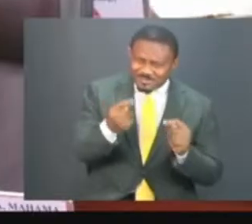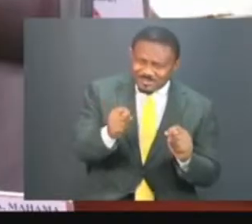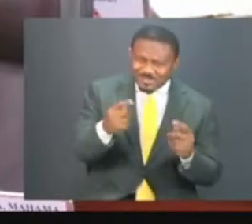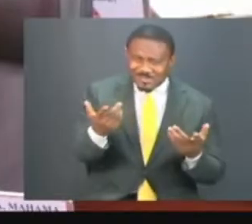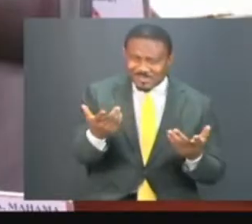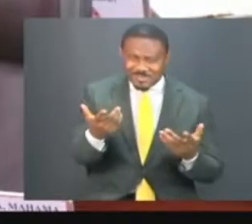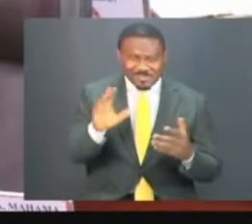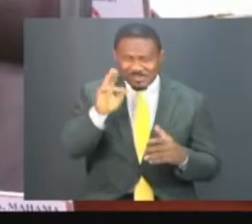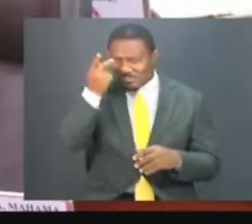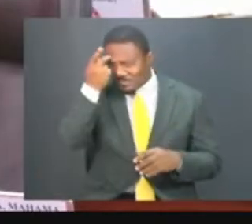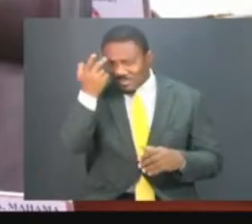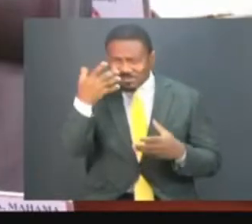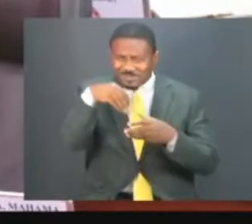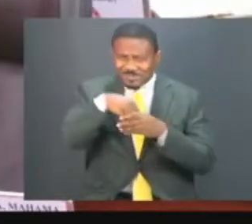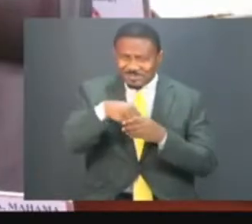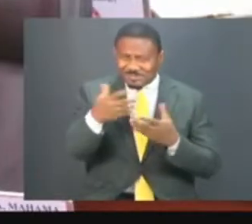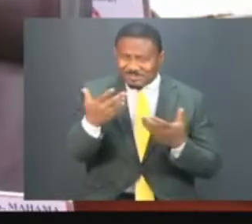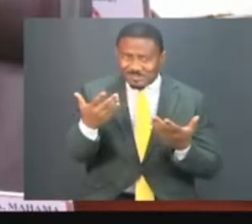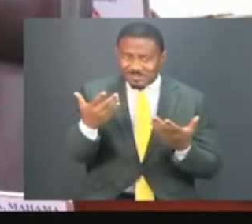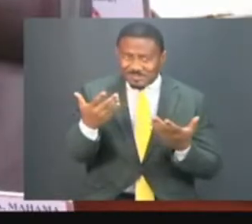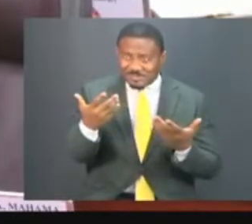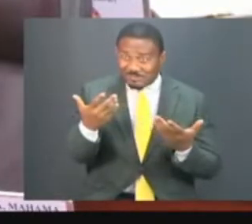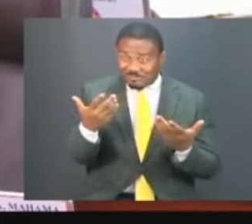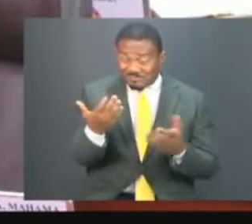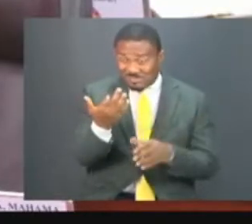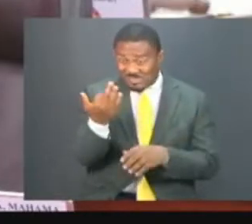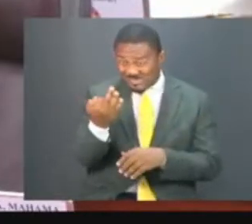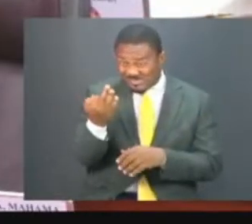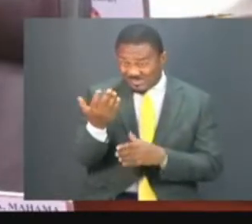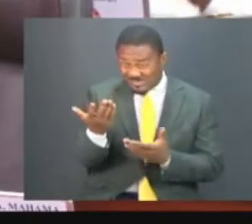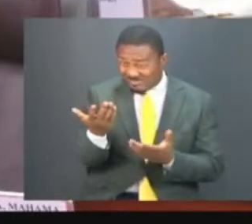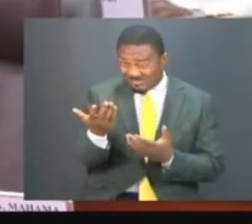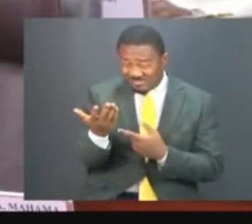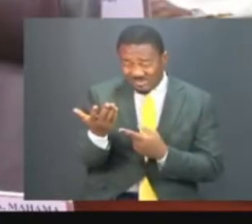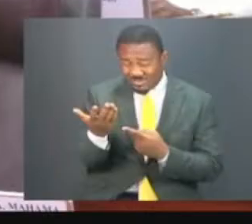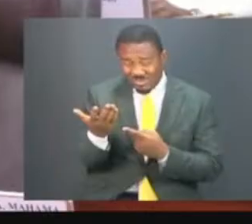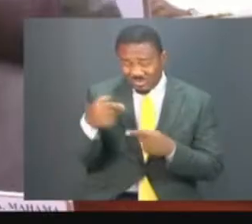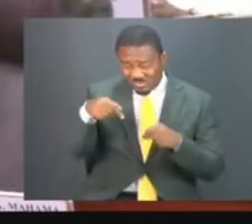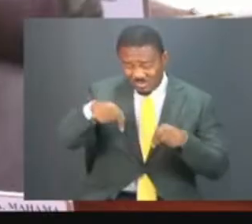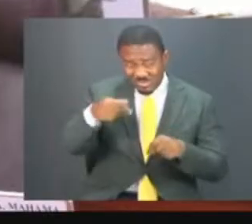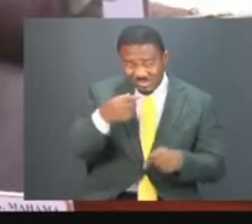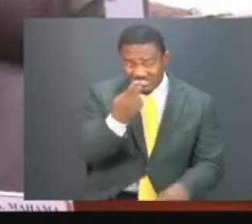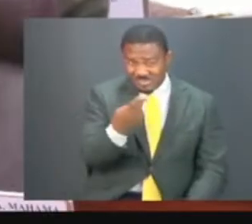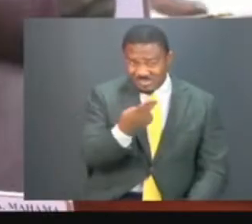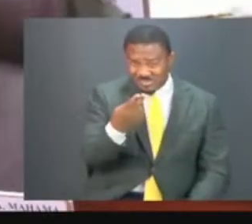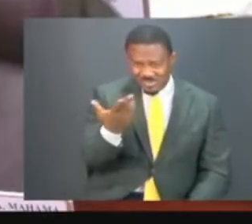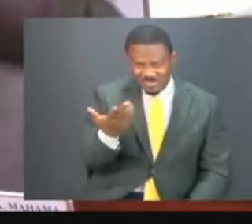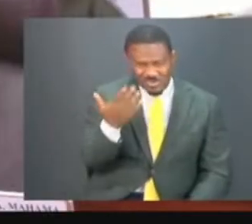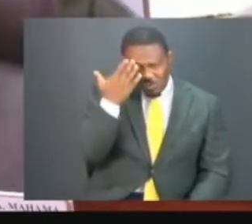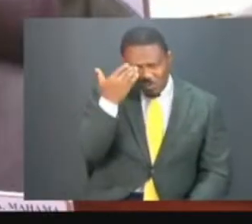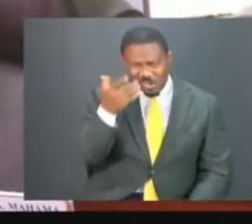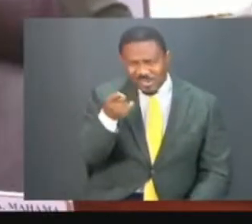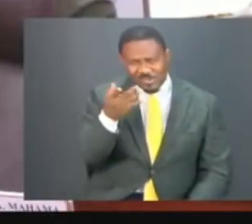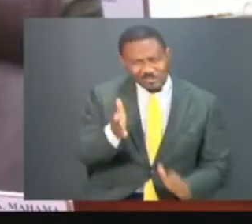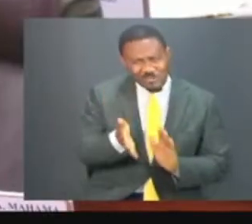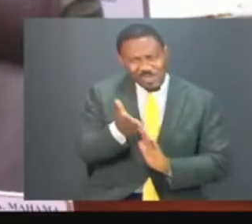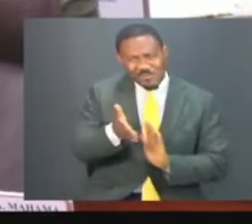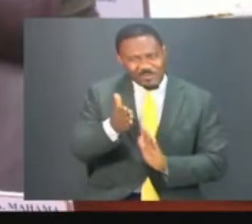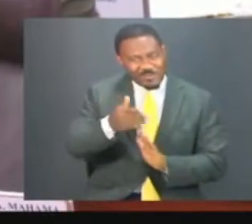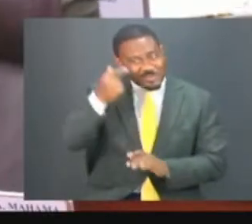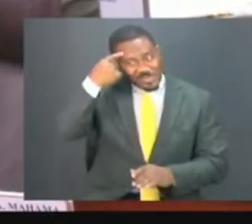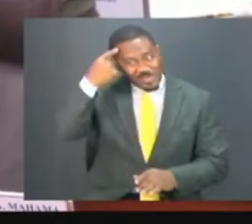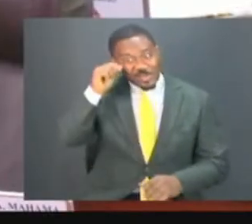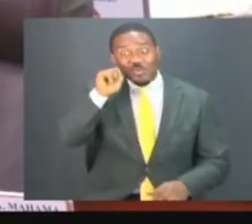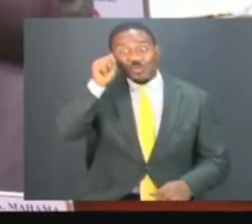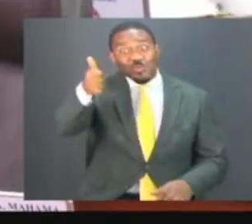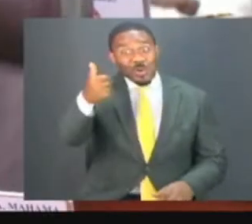do politics, this is Friday politics. Today is Thursday. It's so premature. So